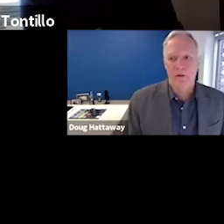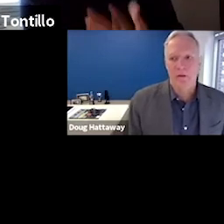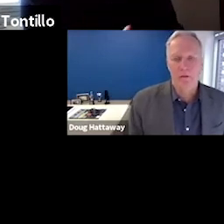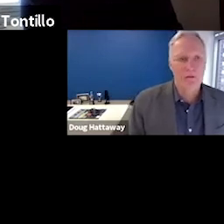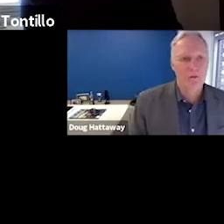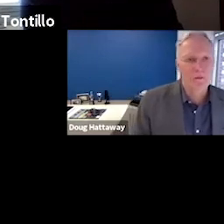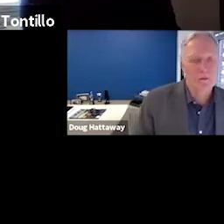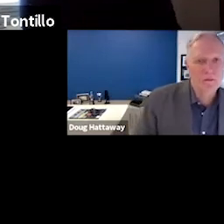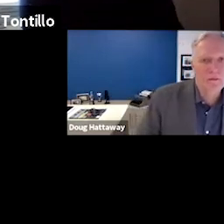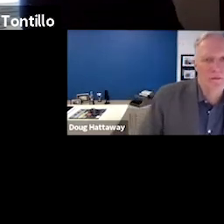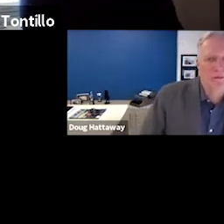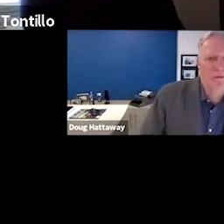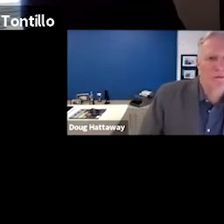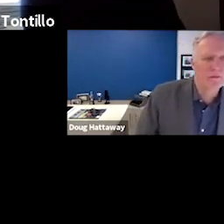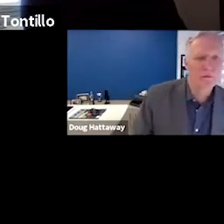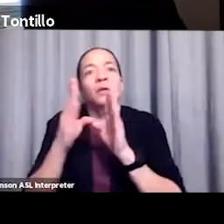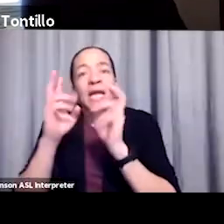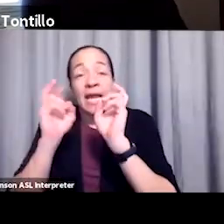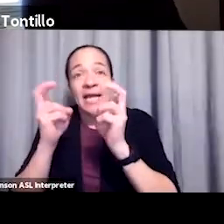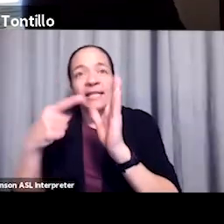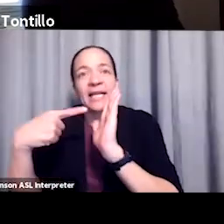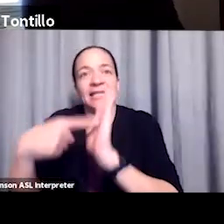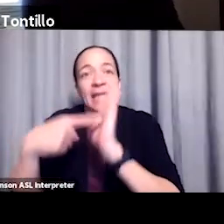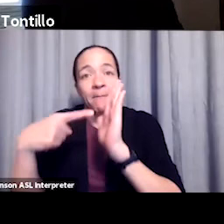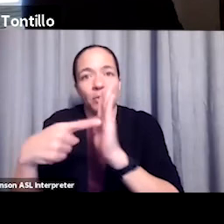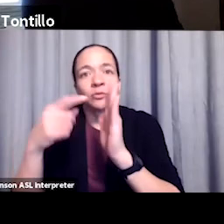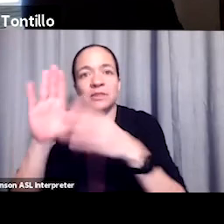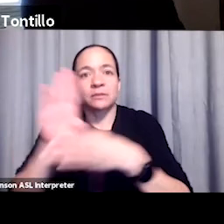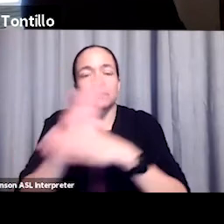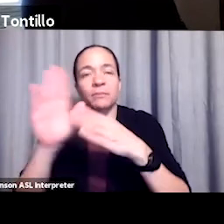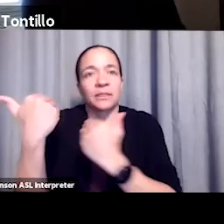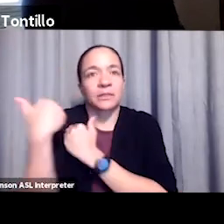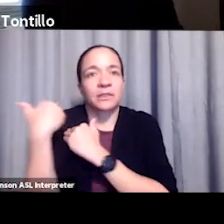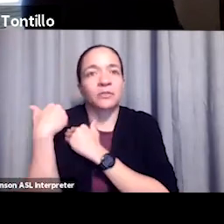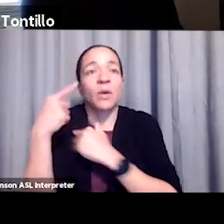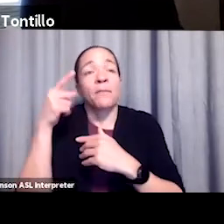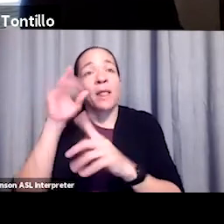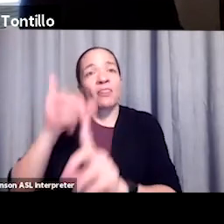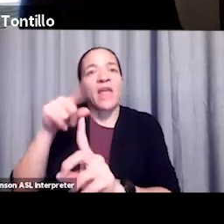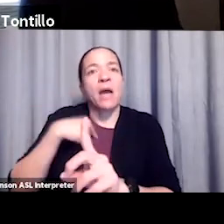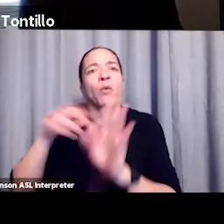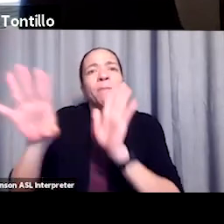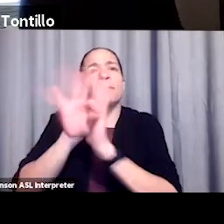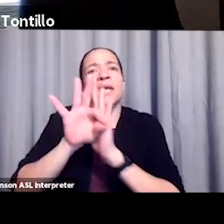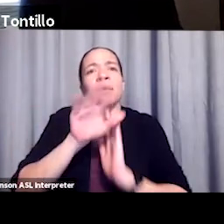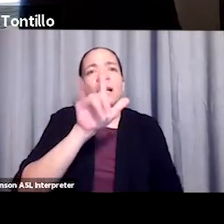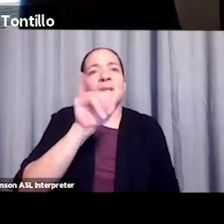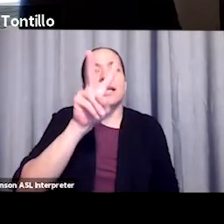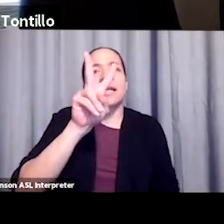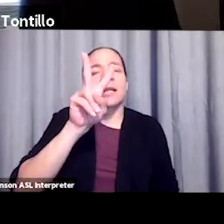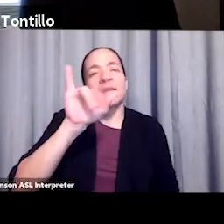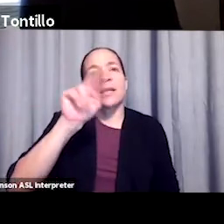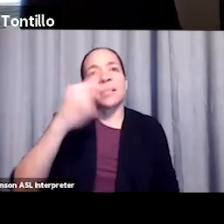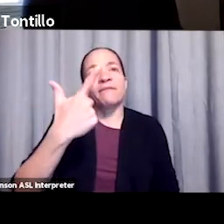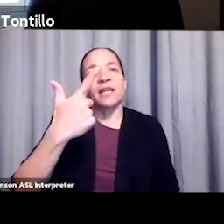flows from that is about an example of business's responsibility. So in this case, we chose living wages. We can go all the way through